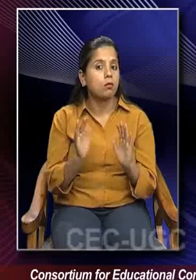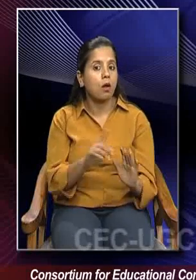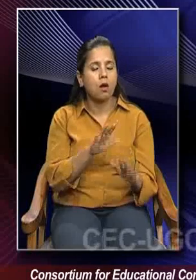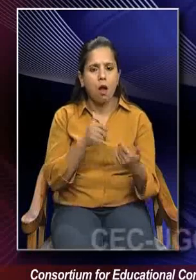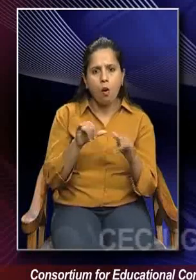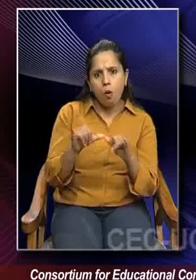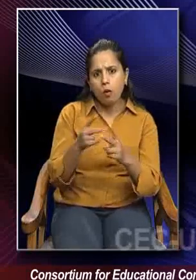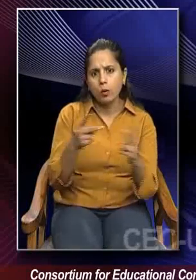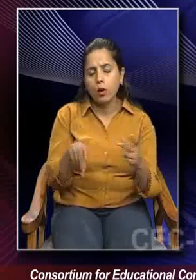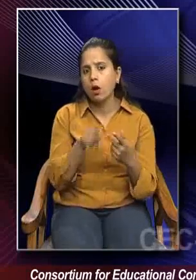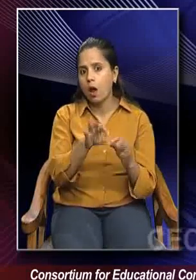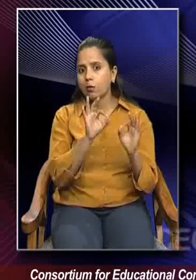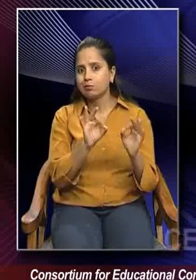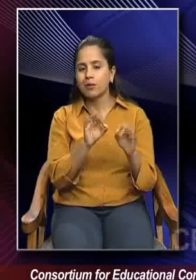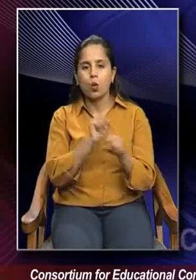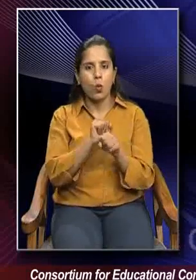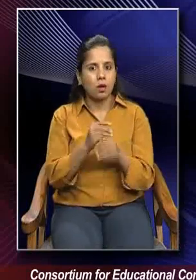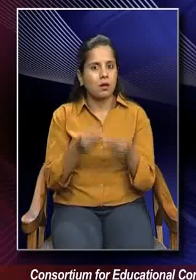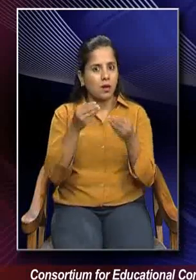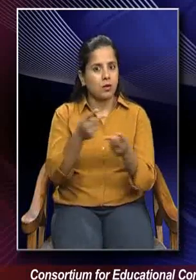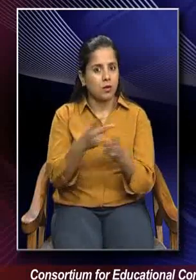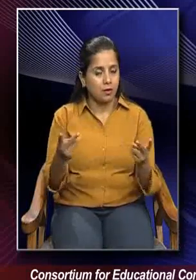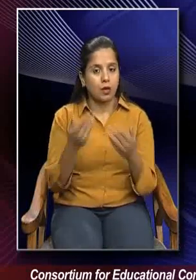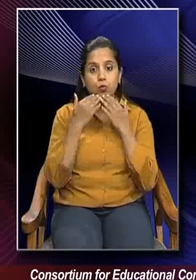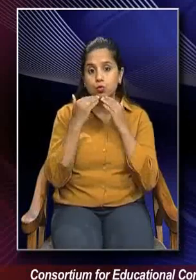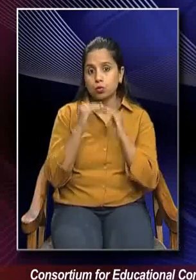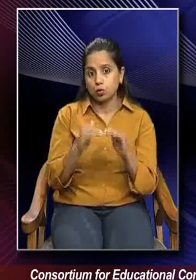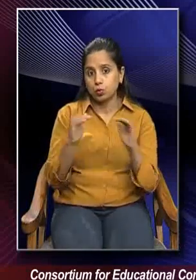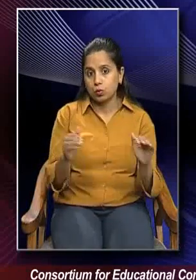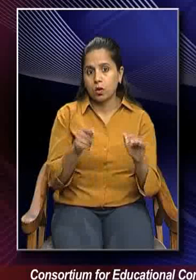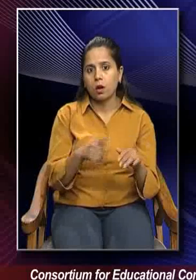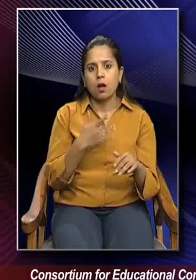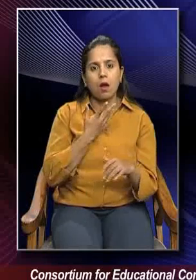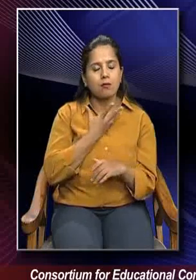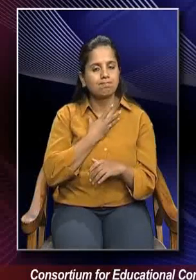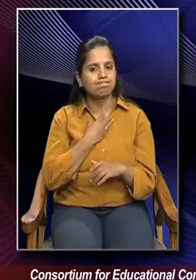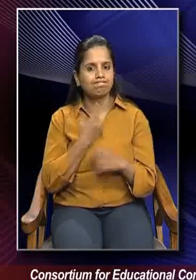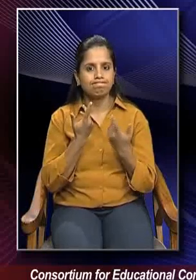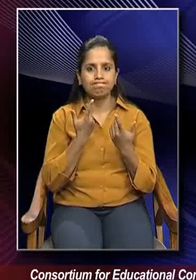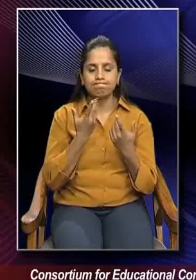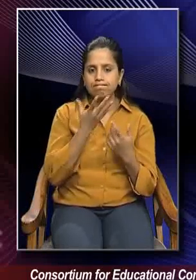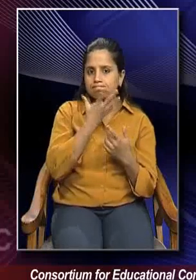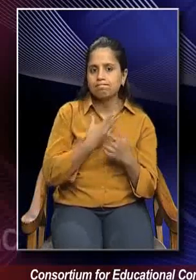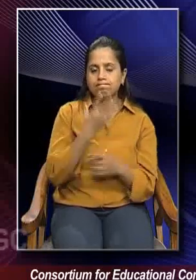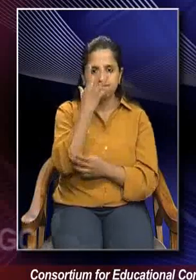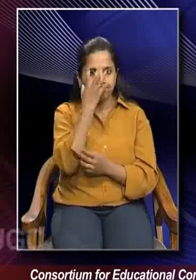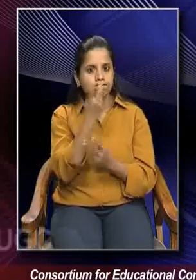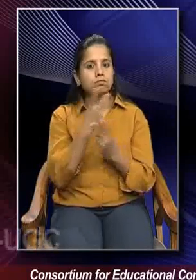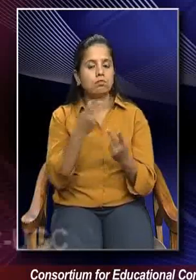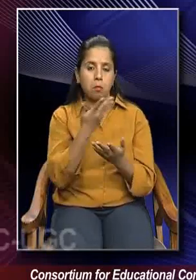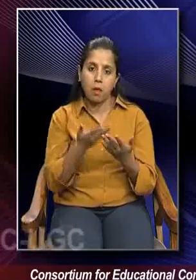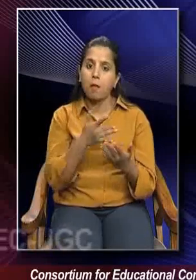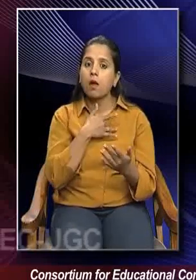and productivity. The students overwhelmed by stress may